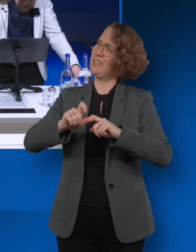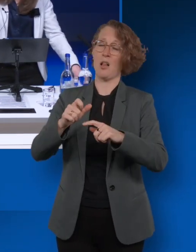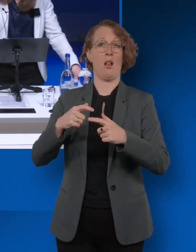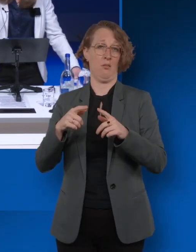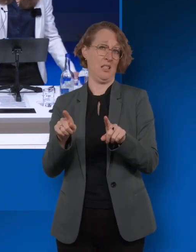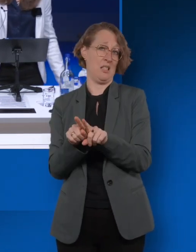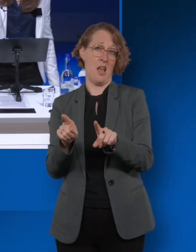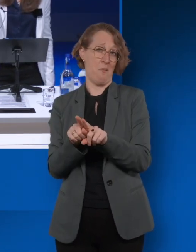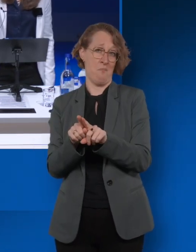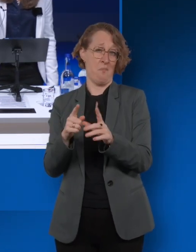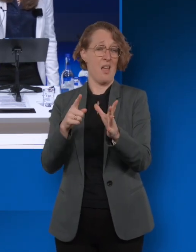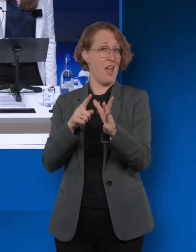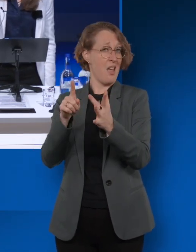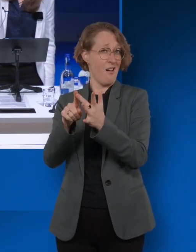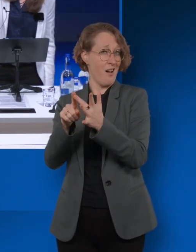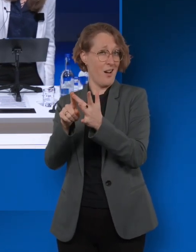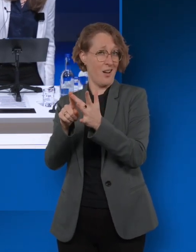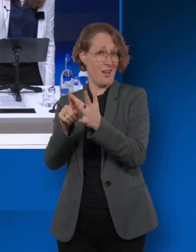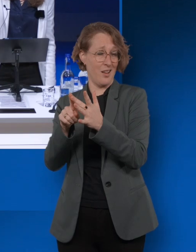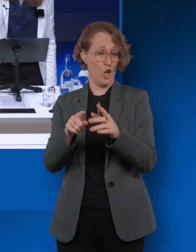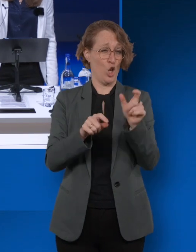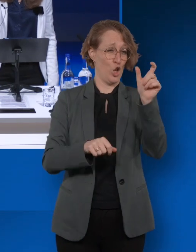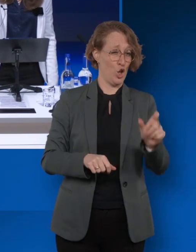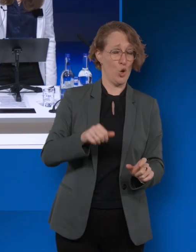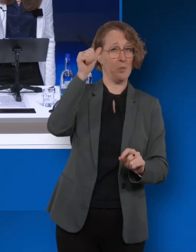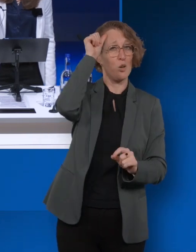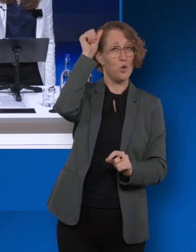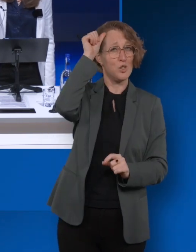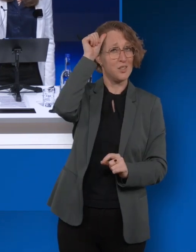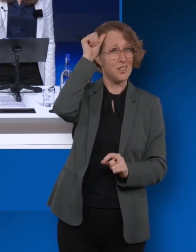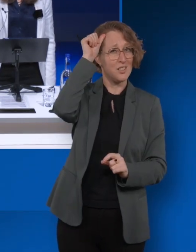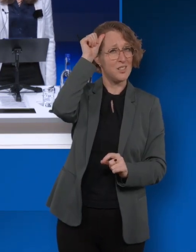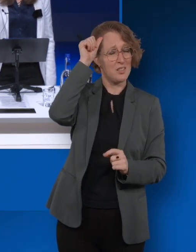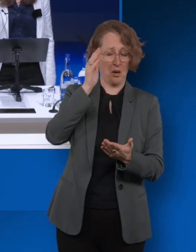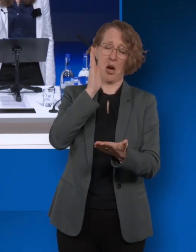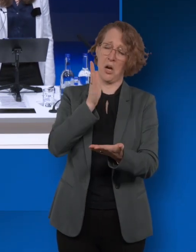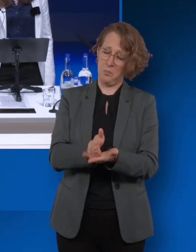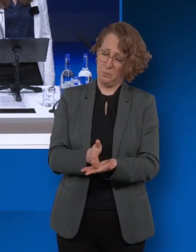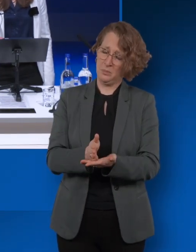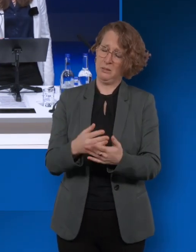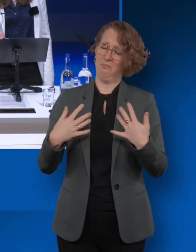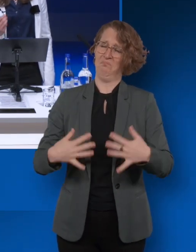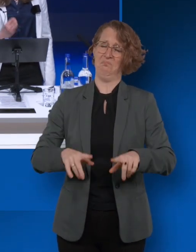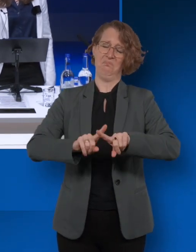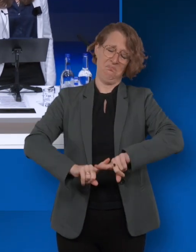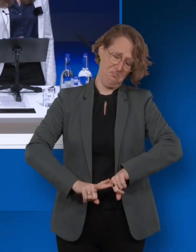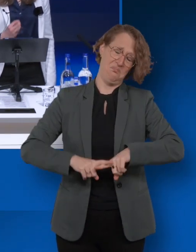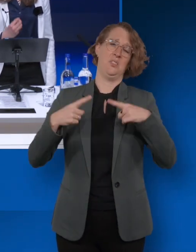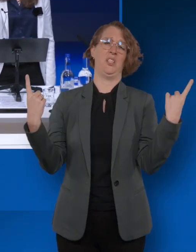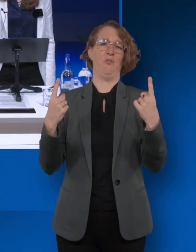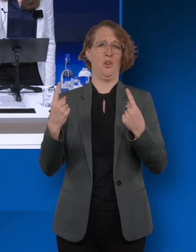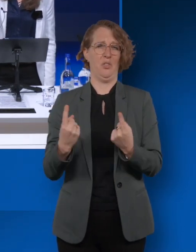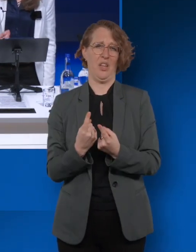still true. Artificial intelligence and human consciousness are two